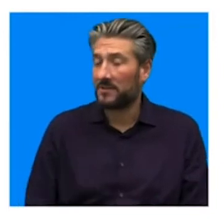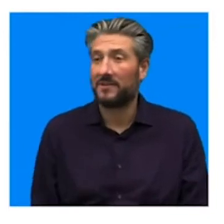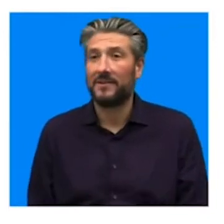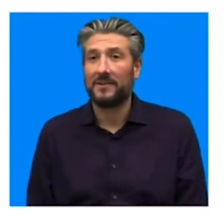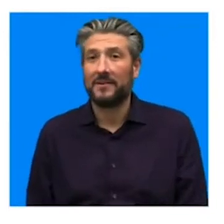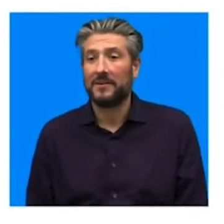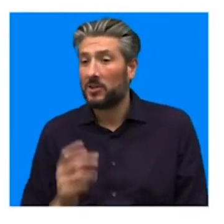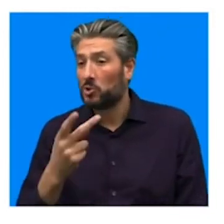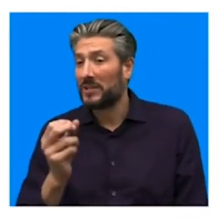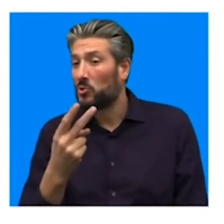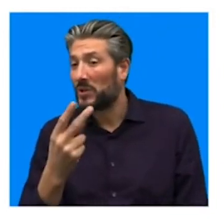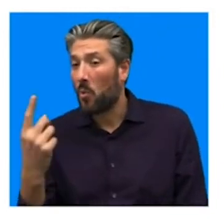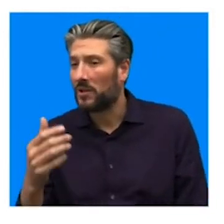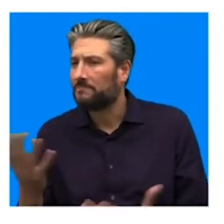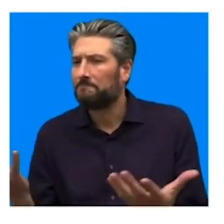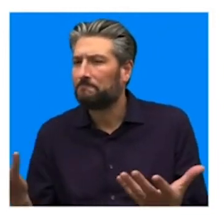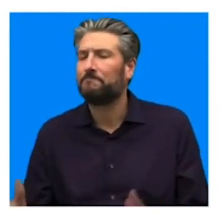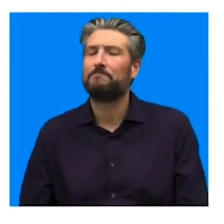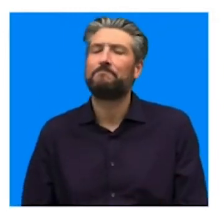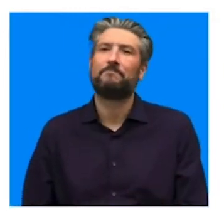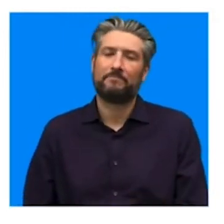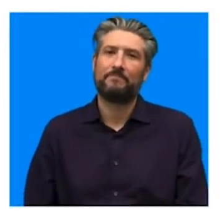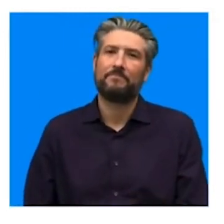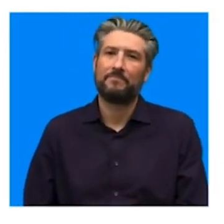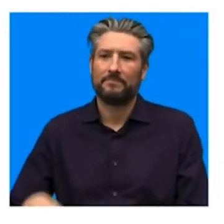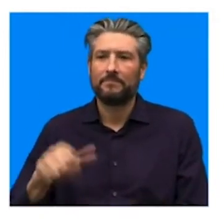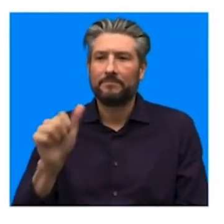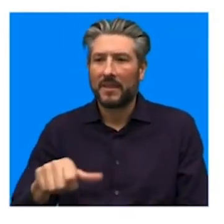2021? Yeah. I would like to see